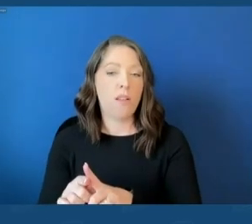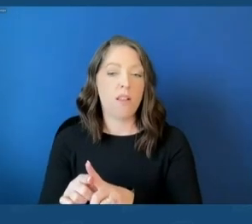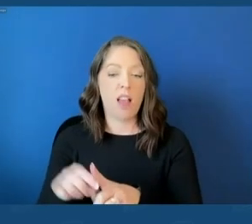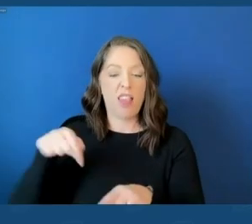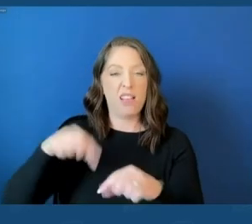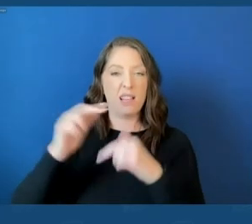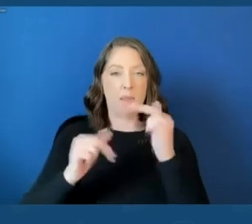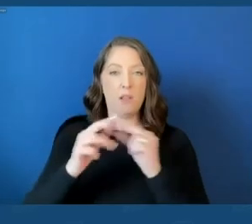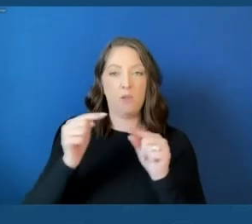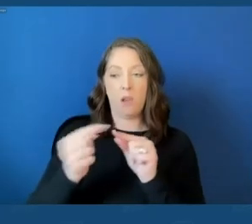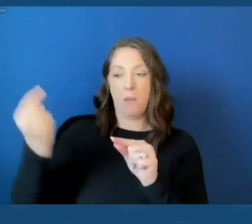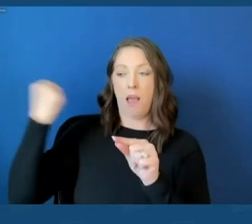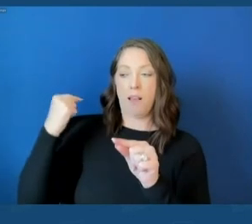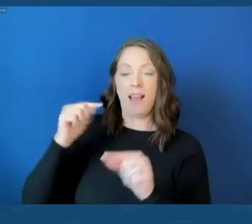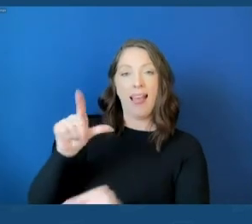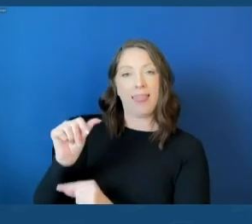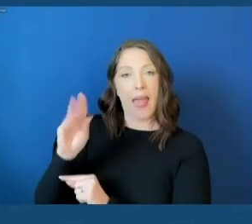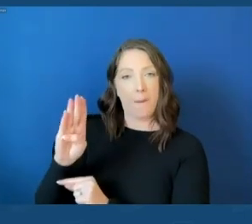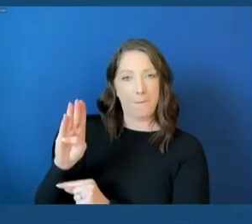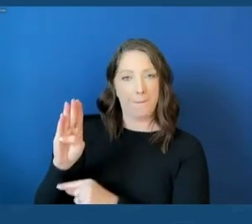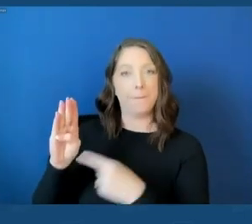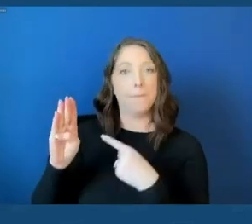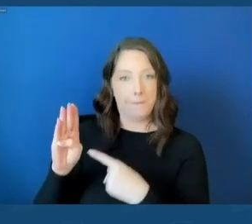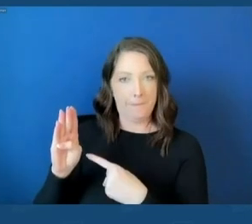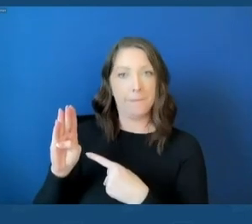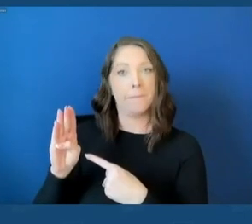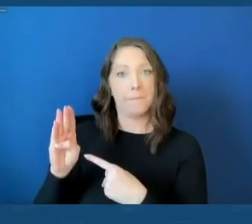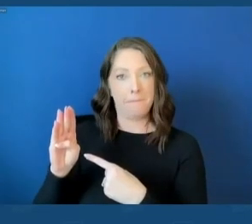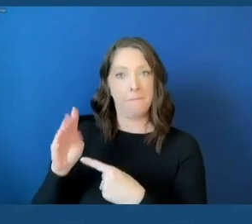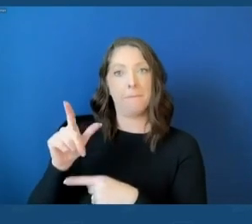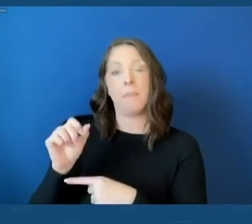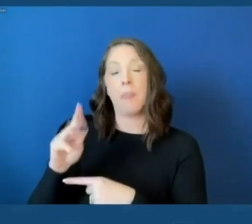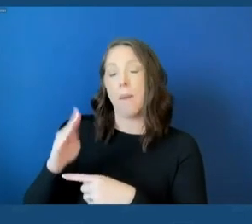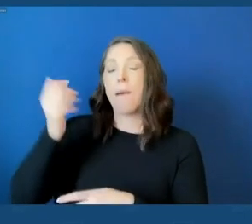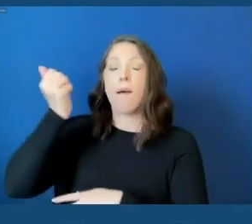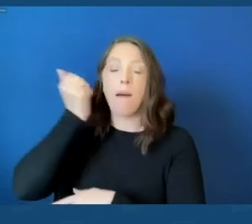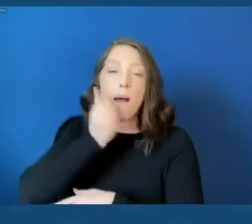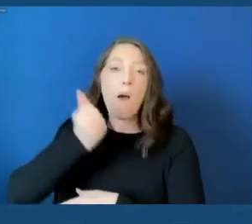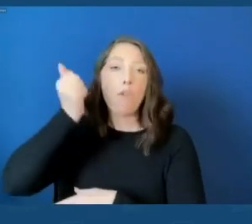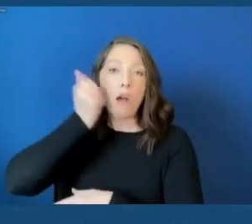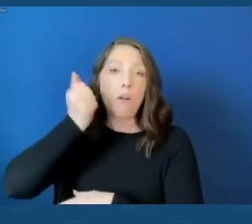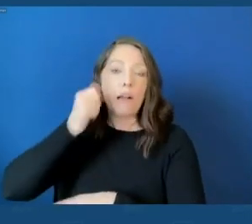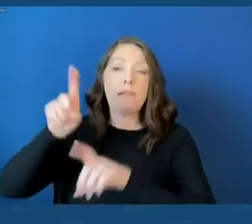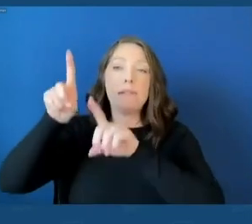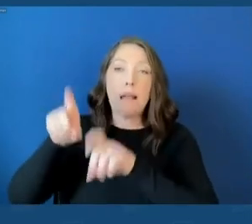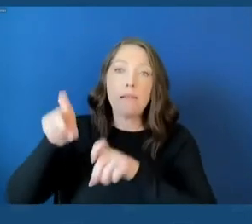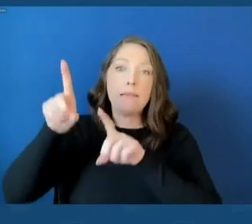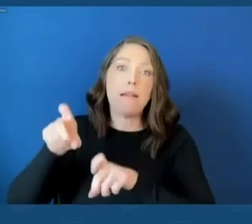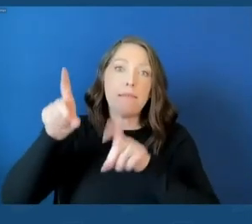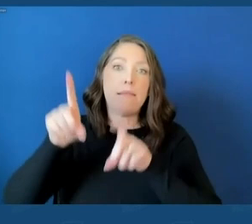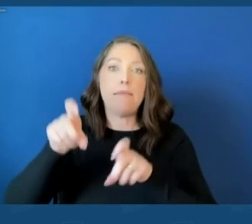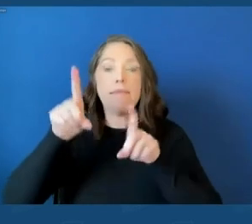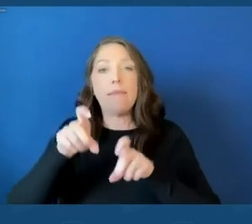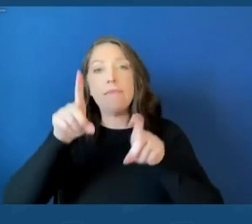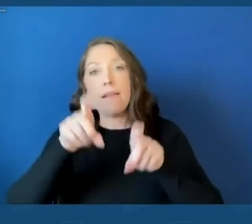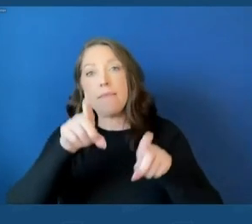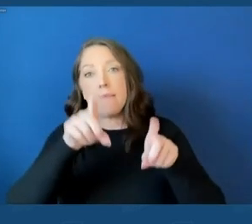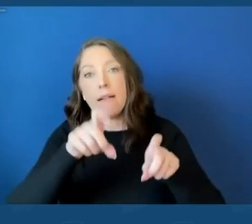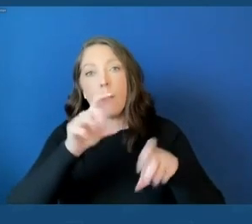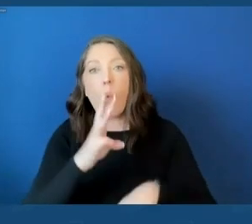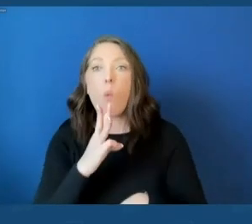our laboratory. And that laboratory, every single day, tests hundreds and hundreds of water